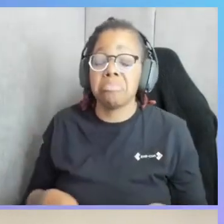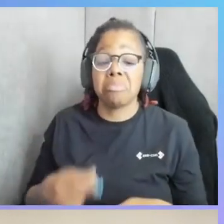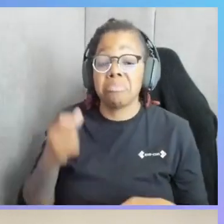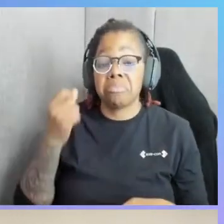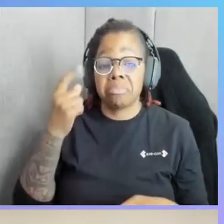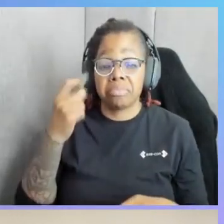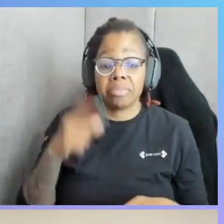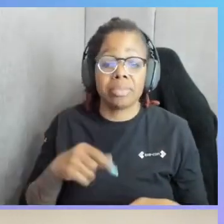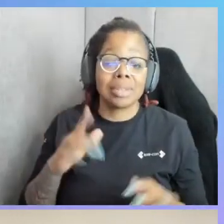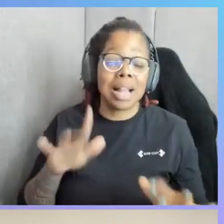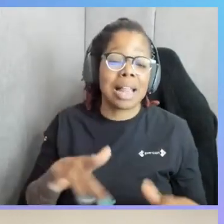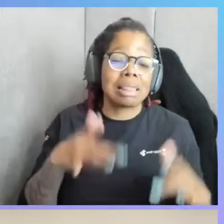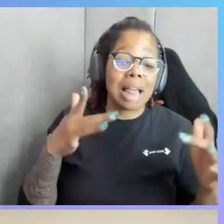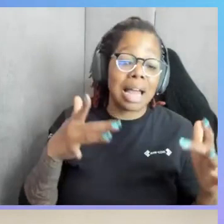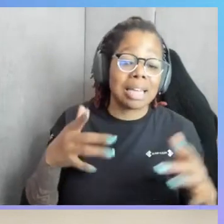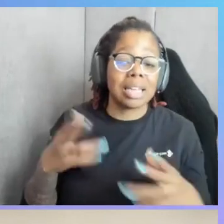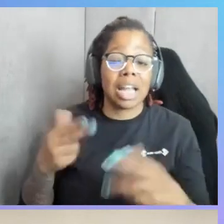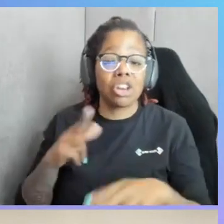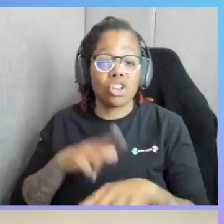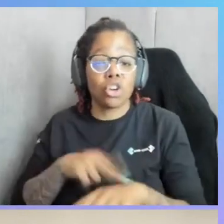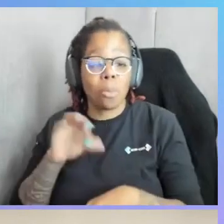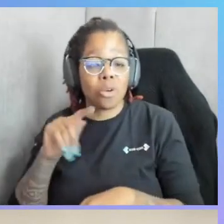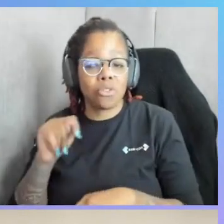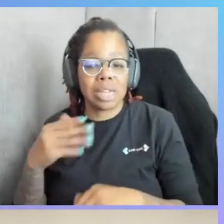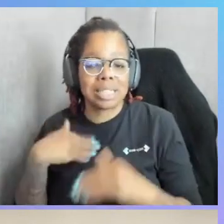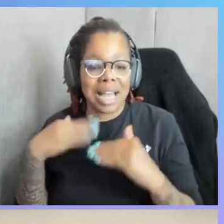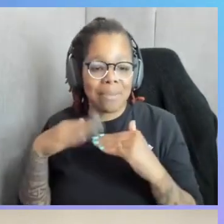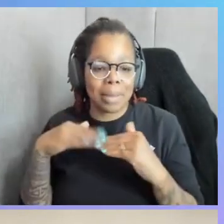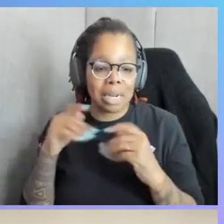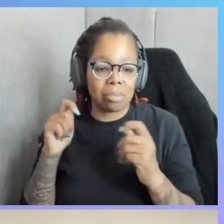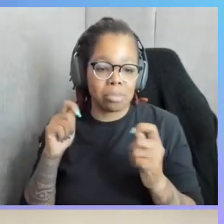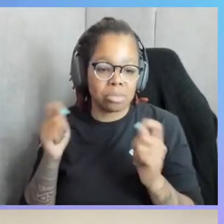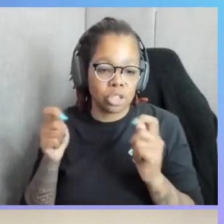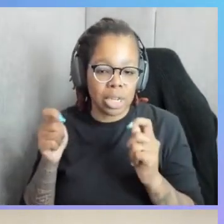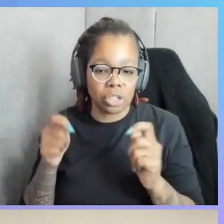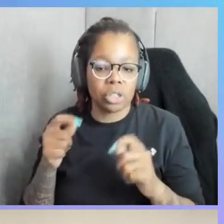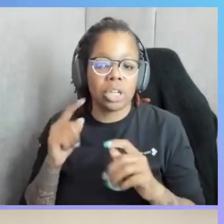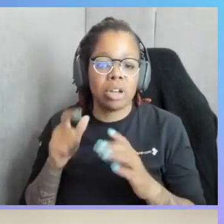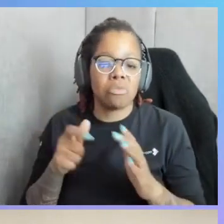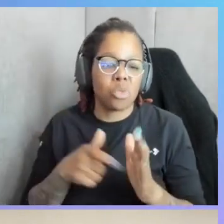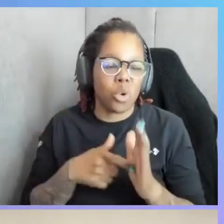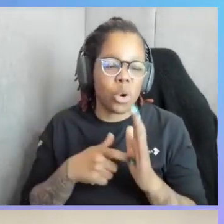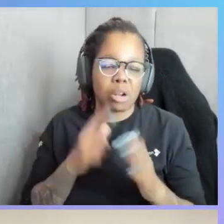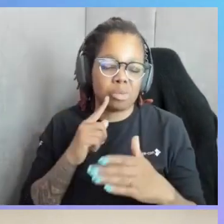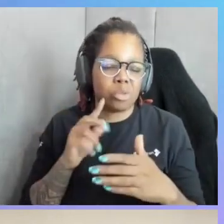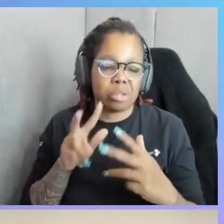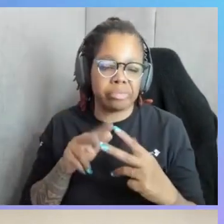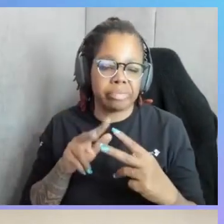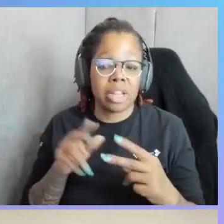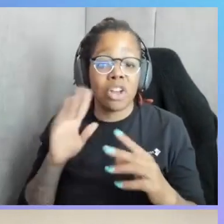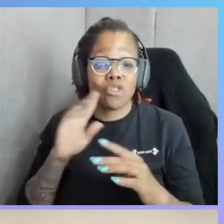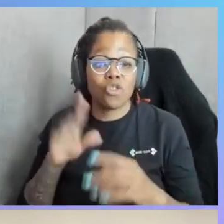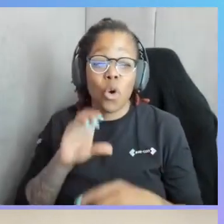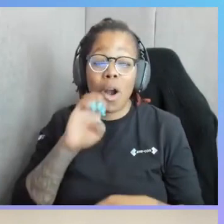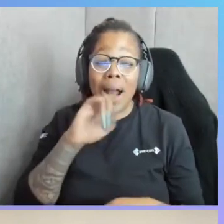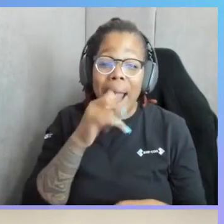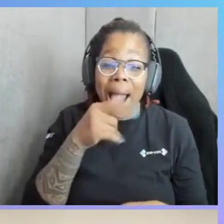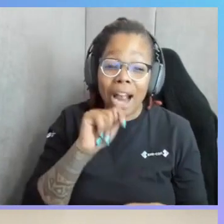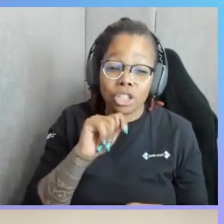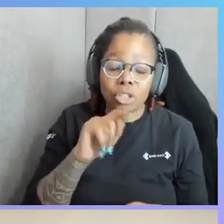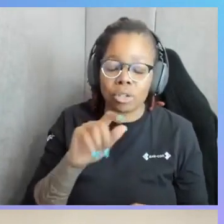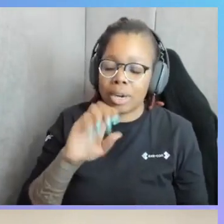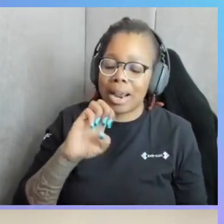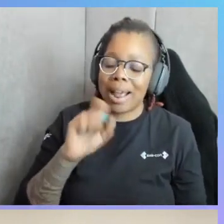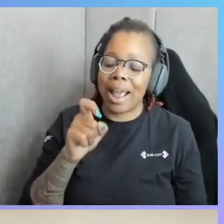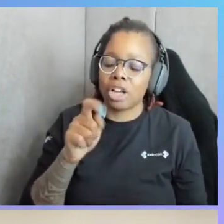and normal font weights have a minimal change in requirements between the two. With extra light, it does have a 10 pixel